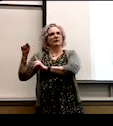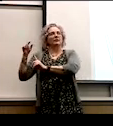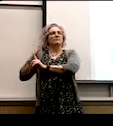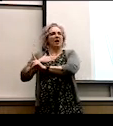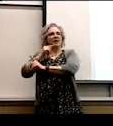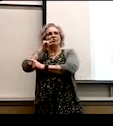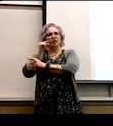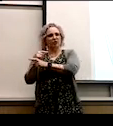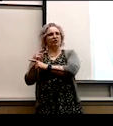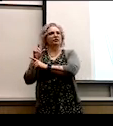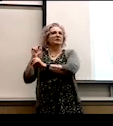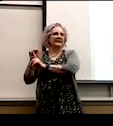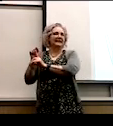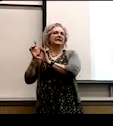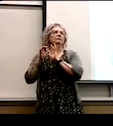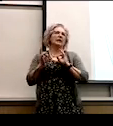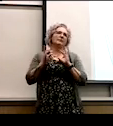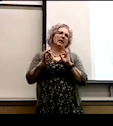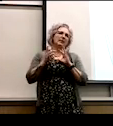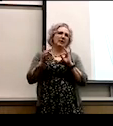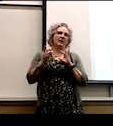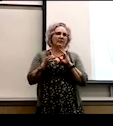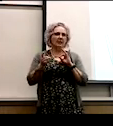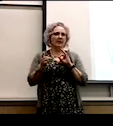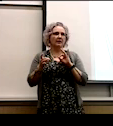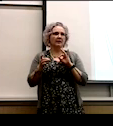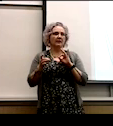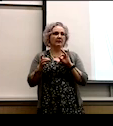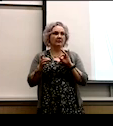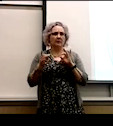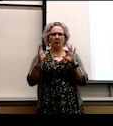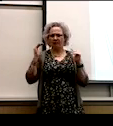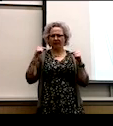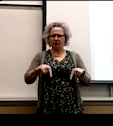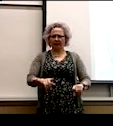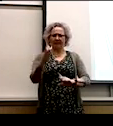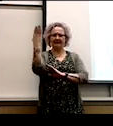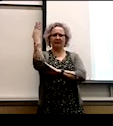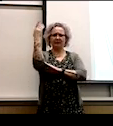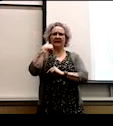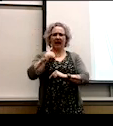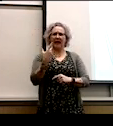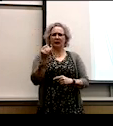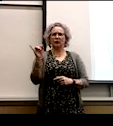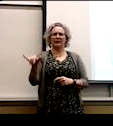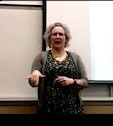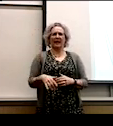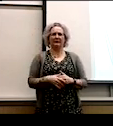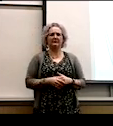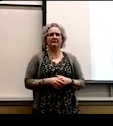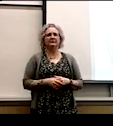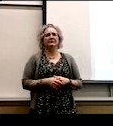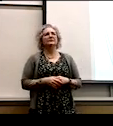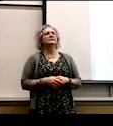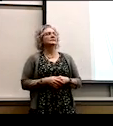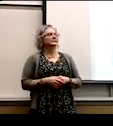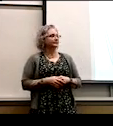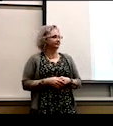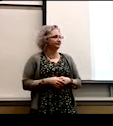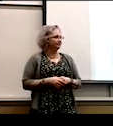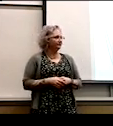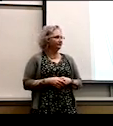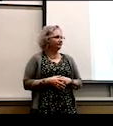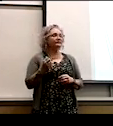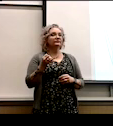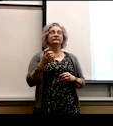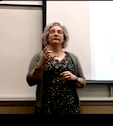my job, or the assign. So that's pragmatic language, and that happens earlier in people